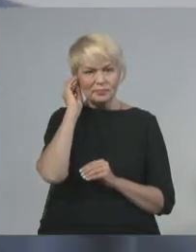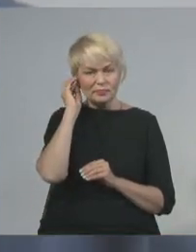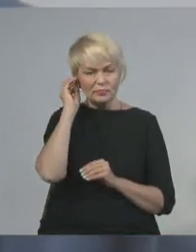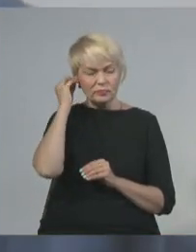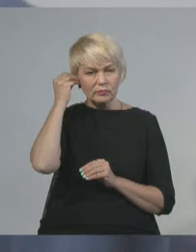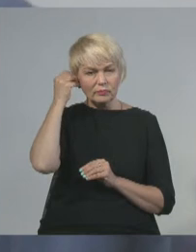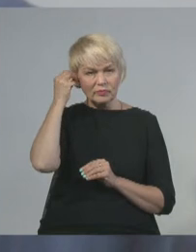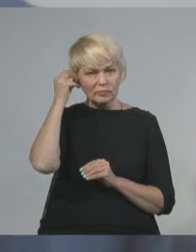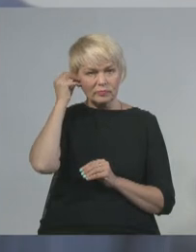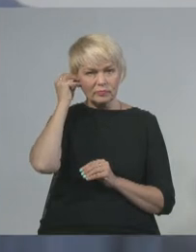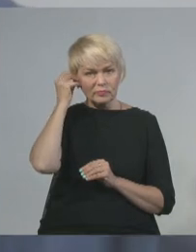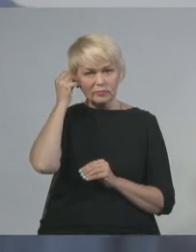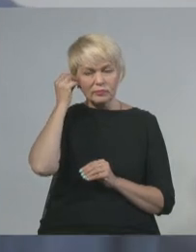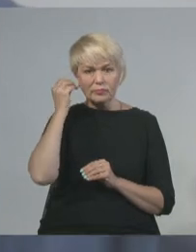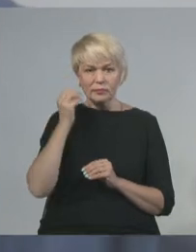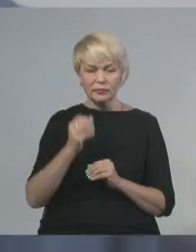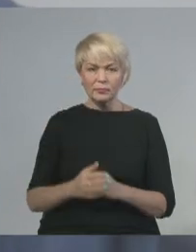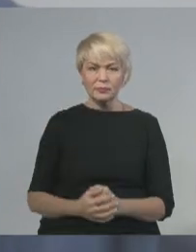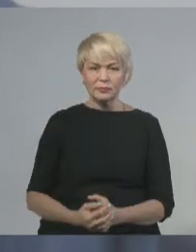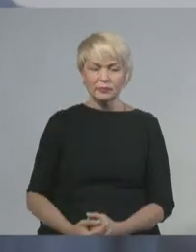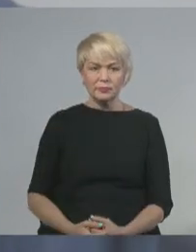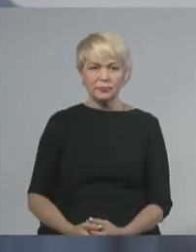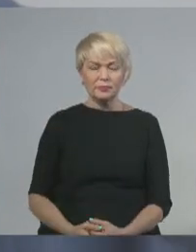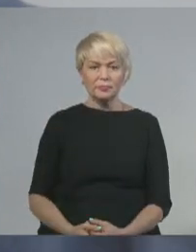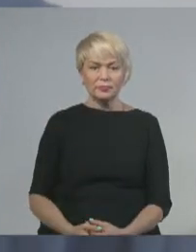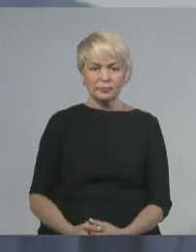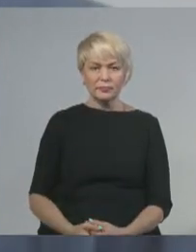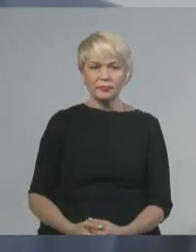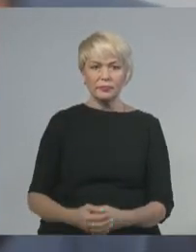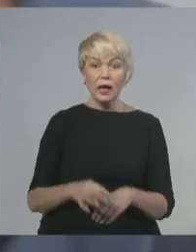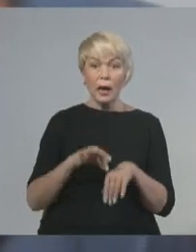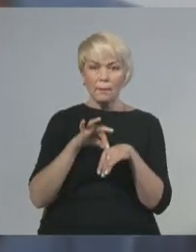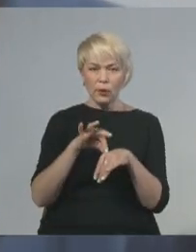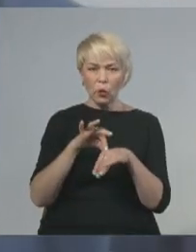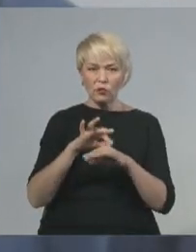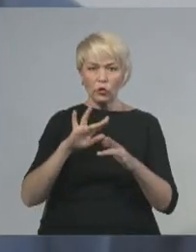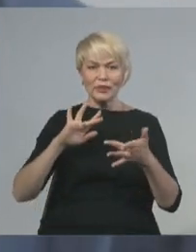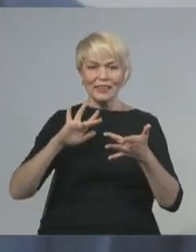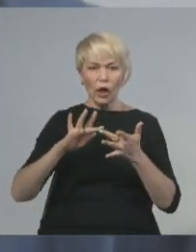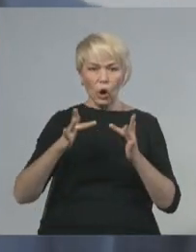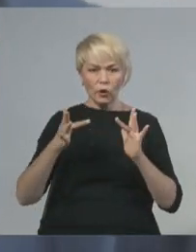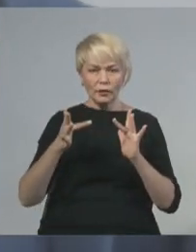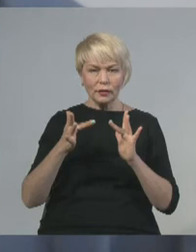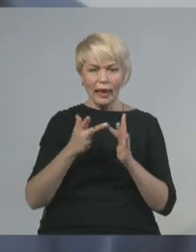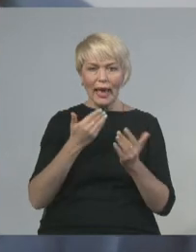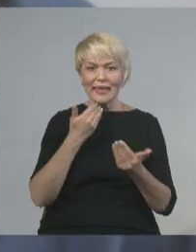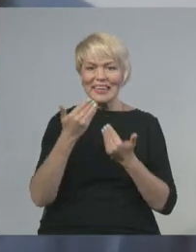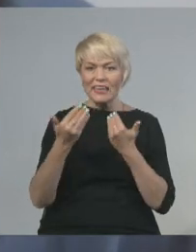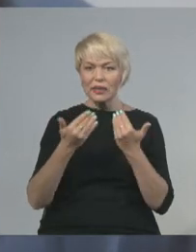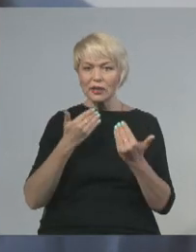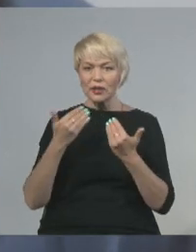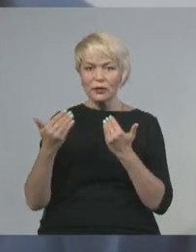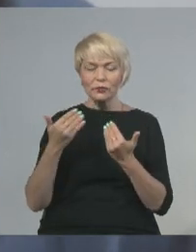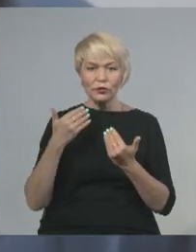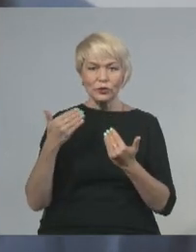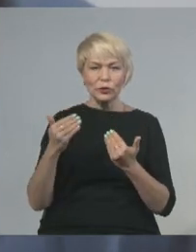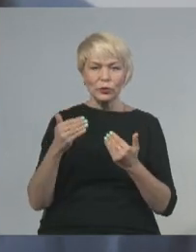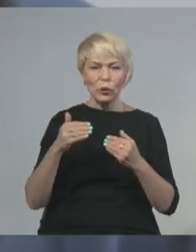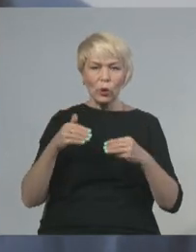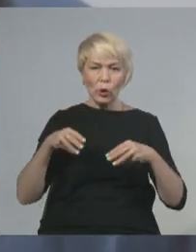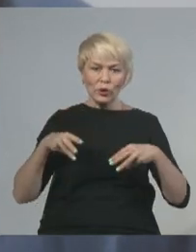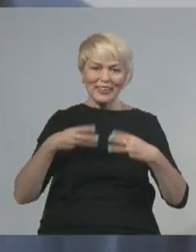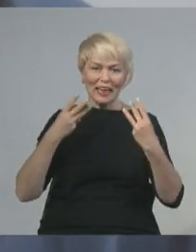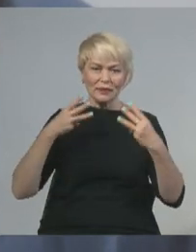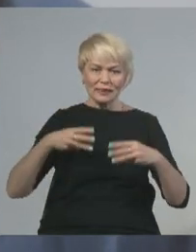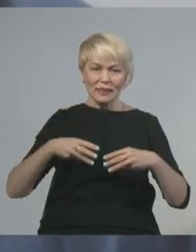online um interviews and and and podcasts and whatever uh and we wanted